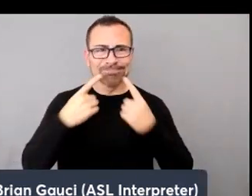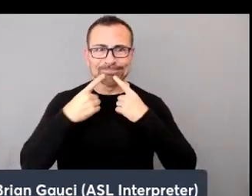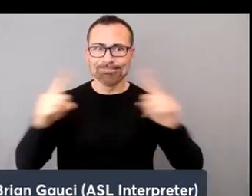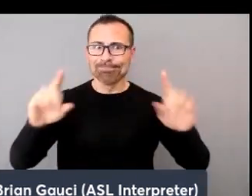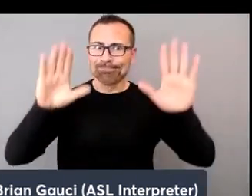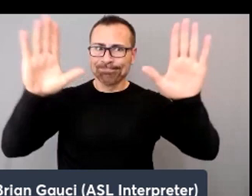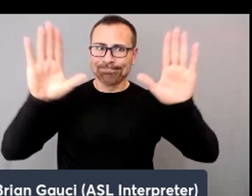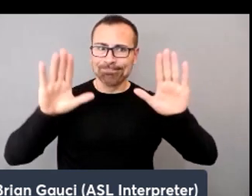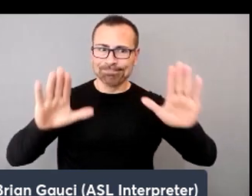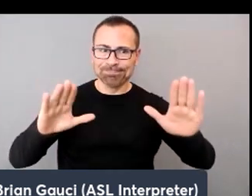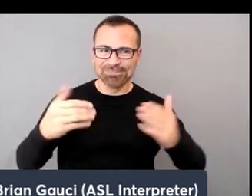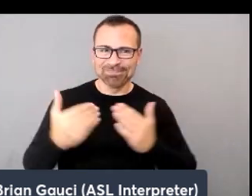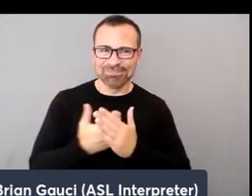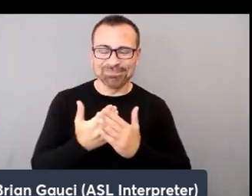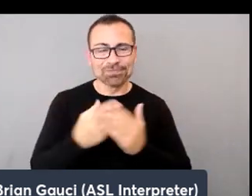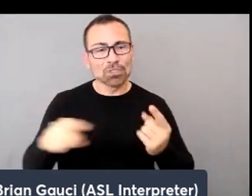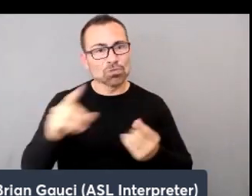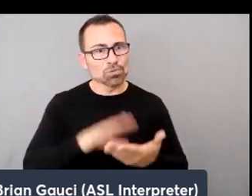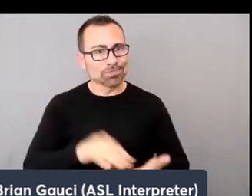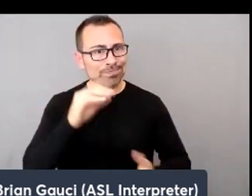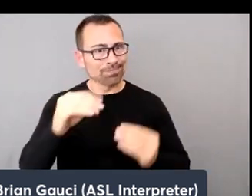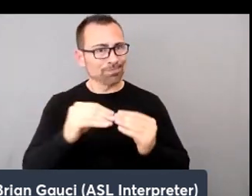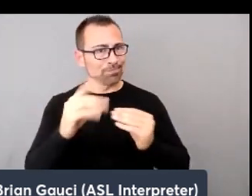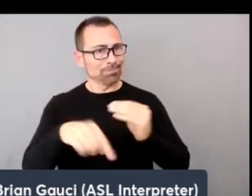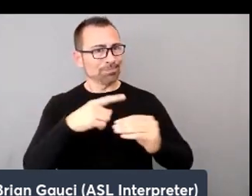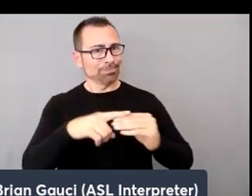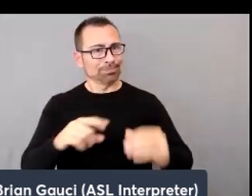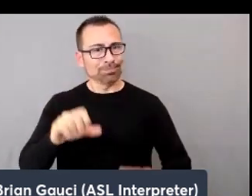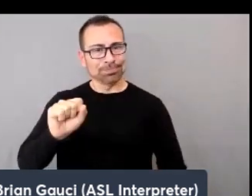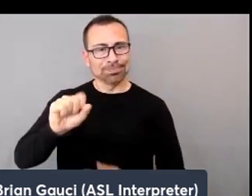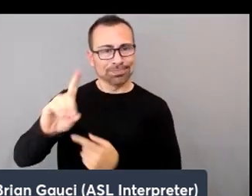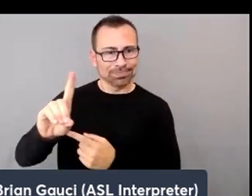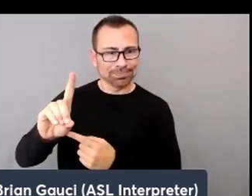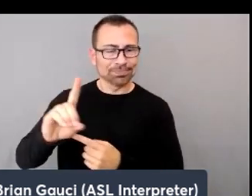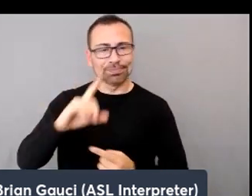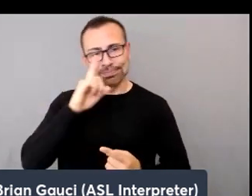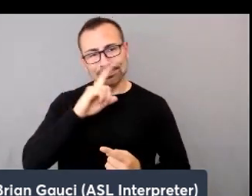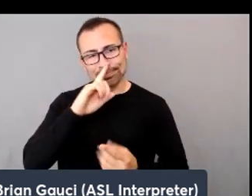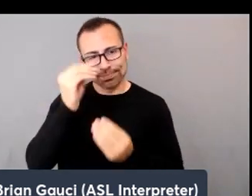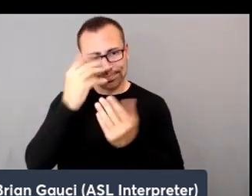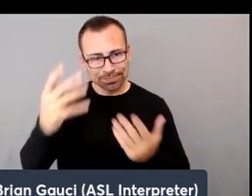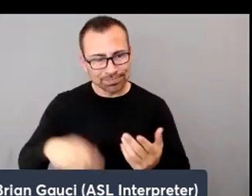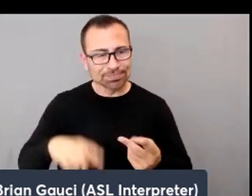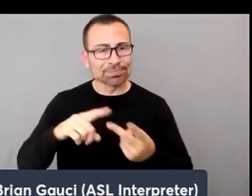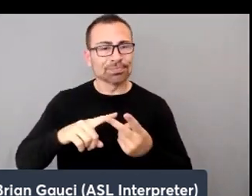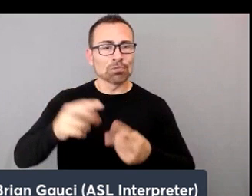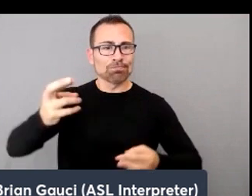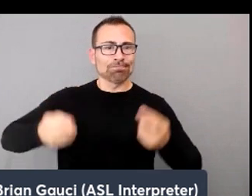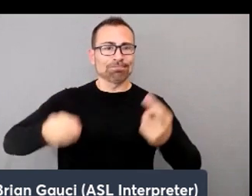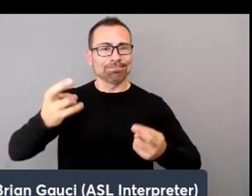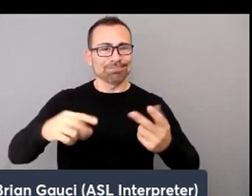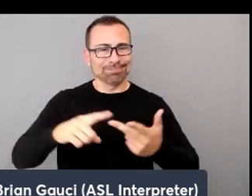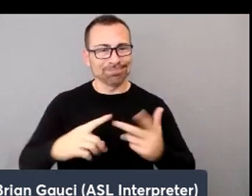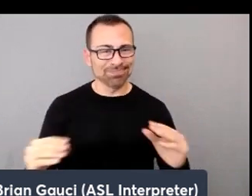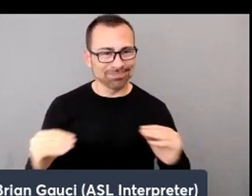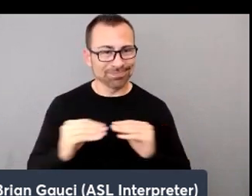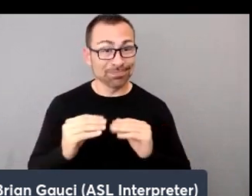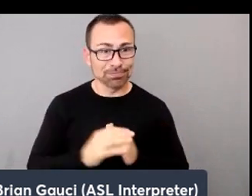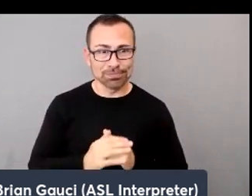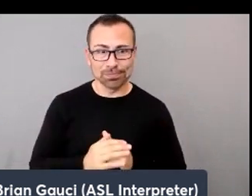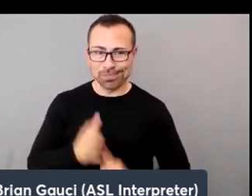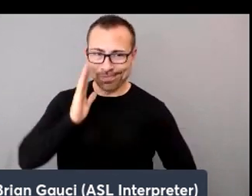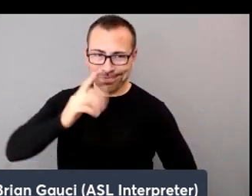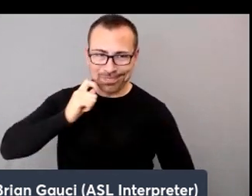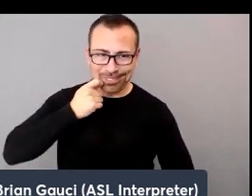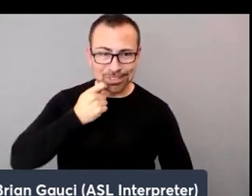about synthetic data, robotics, and so much more. Yeah, it's going to be cool. Every year I learned a lot